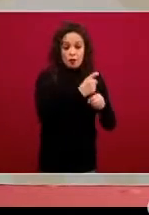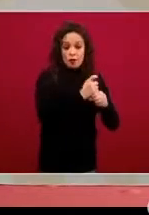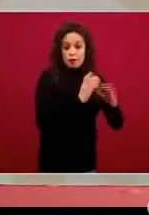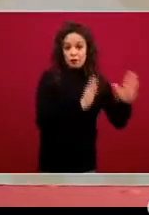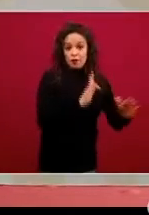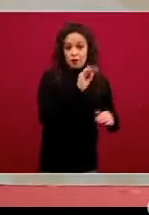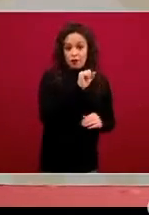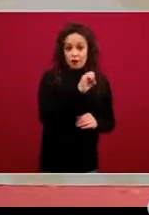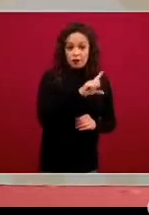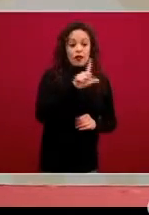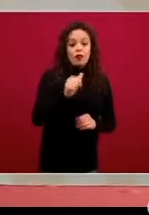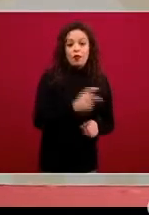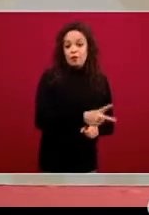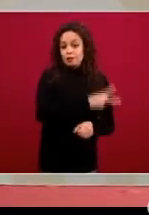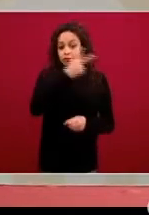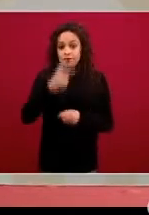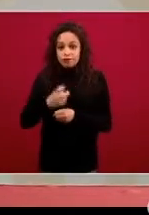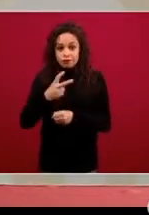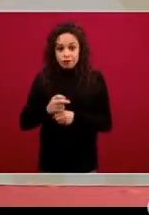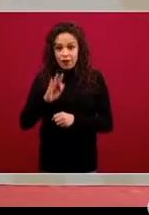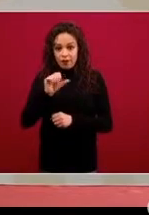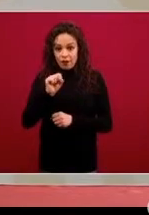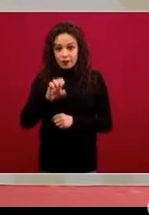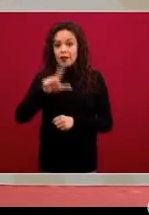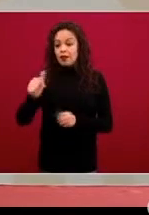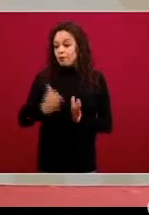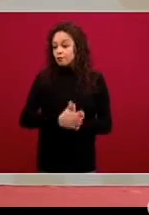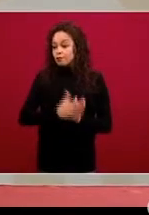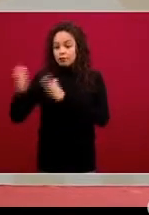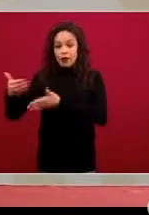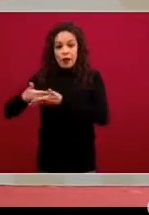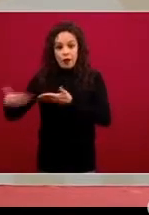of the ways that it changed was in epidemiological surveillance.